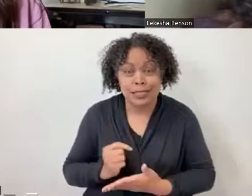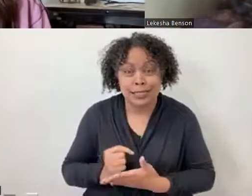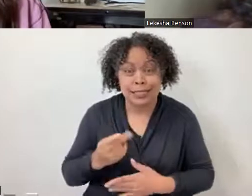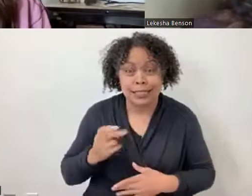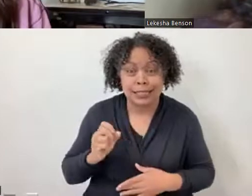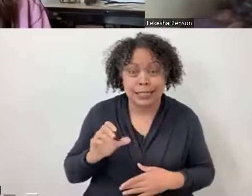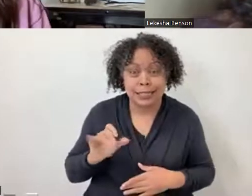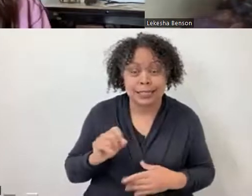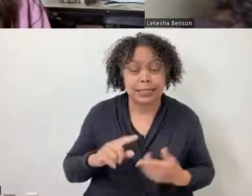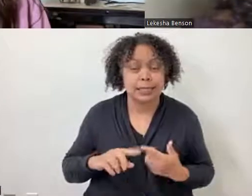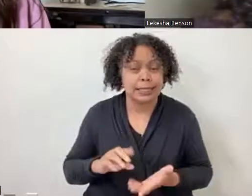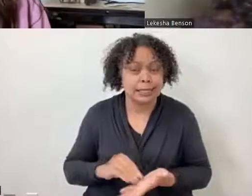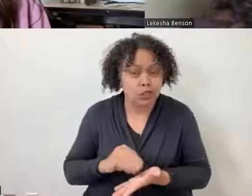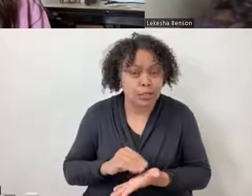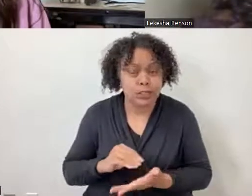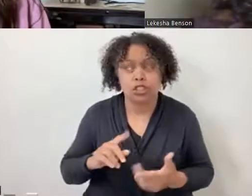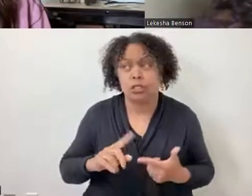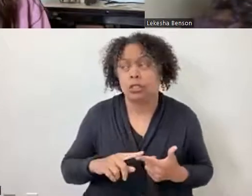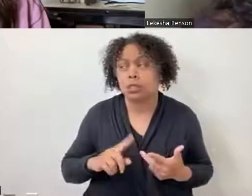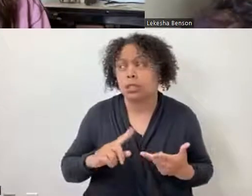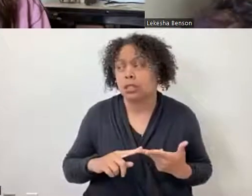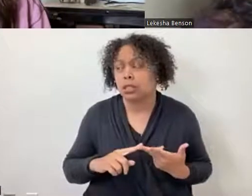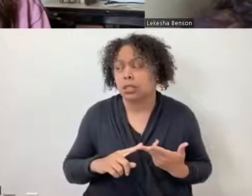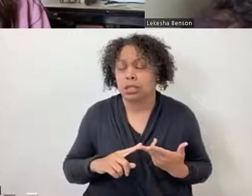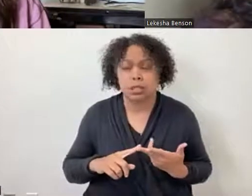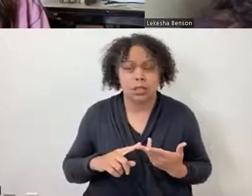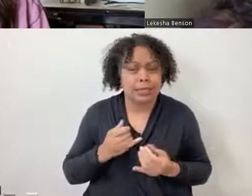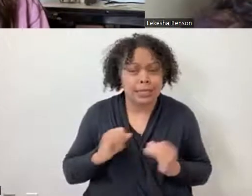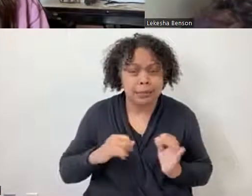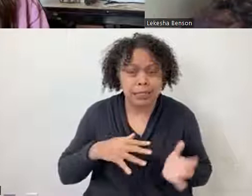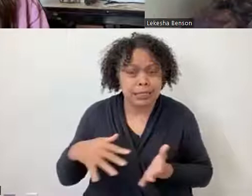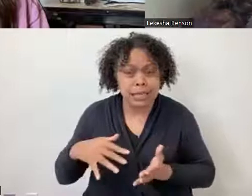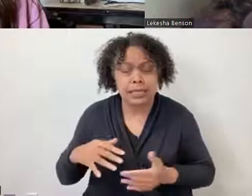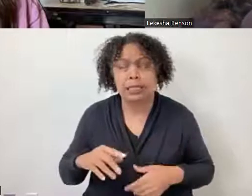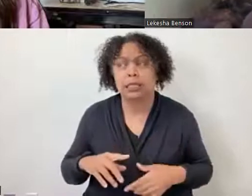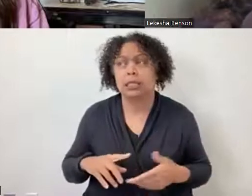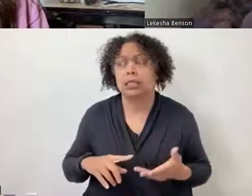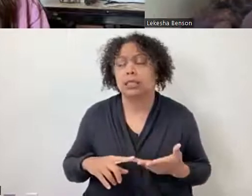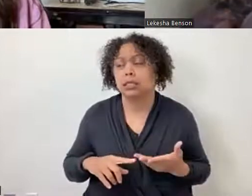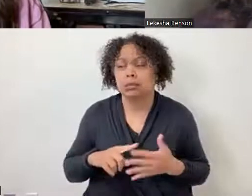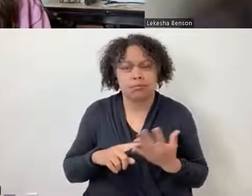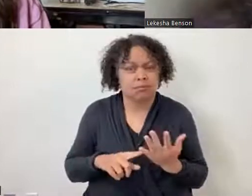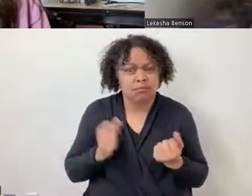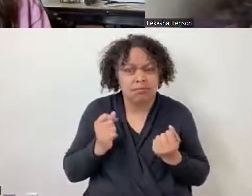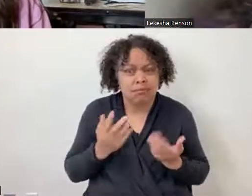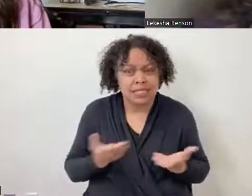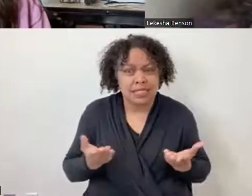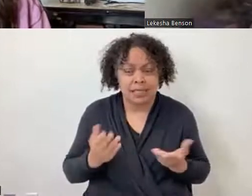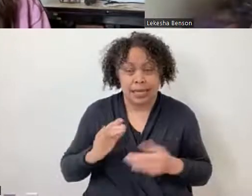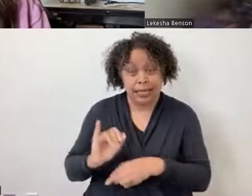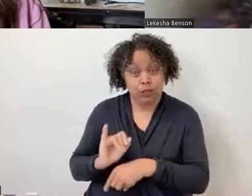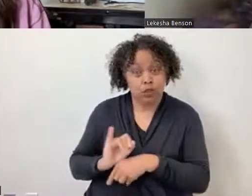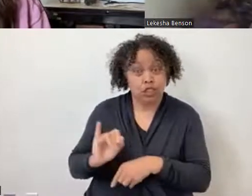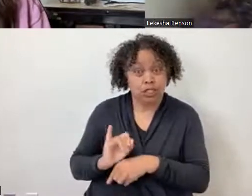to dissertations to independent studies to all kinds of things, internships and